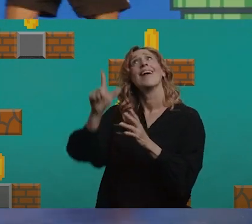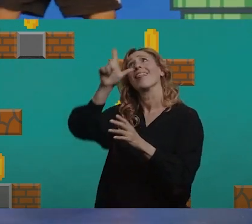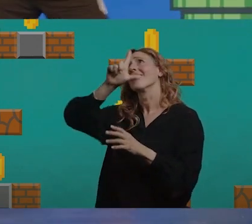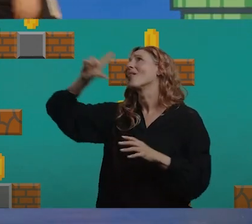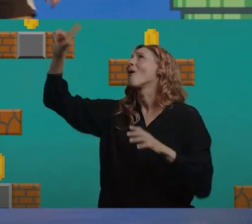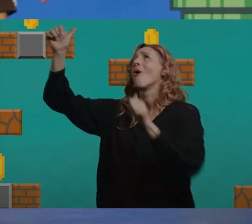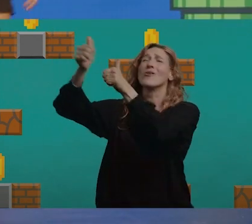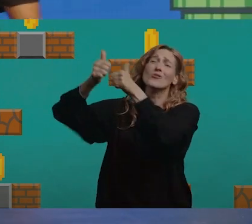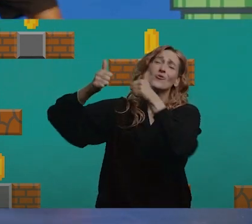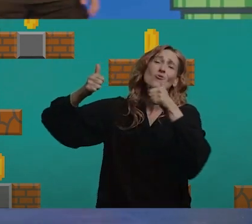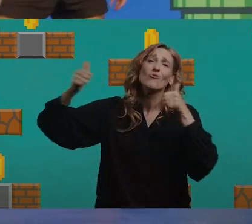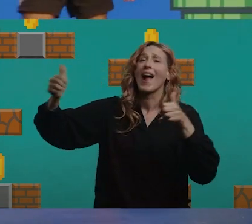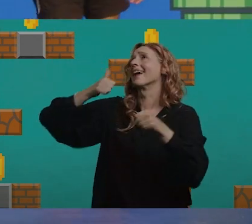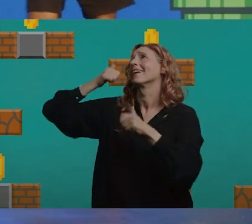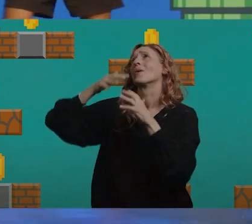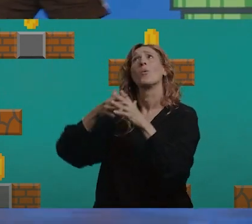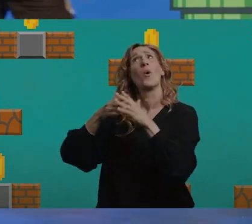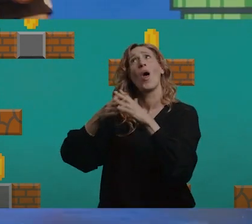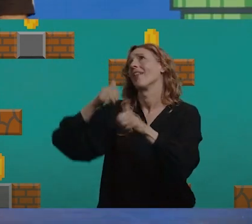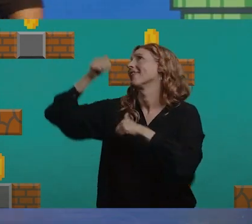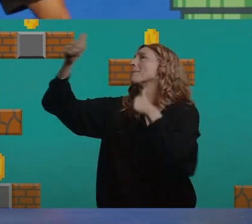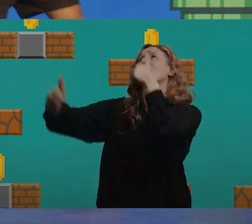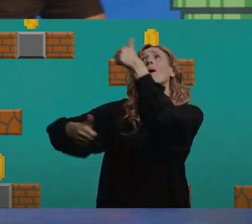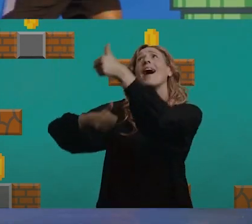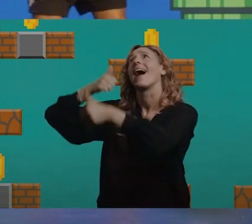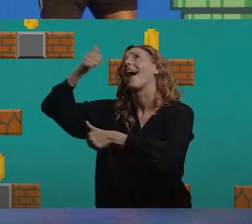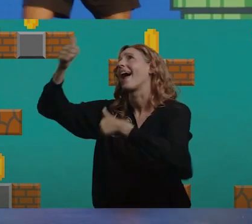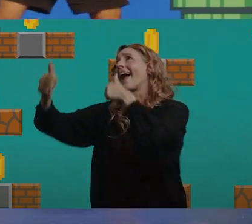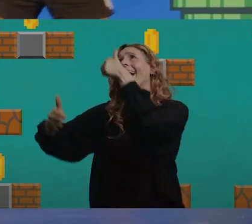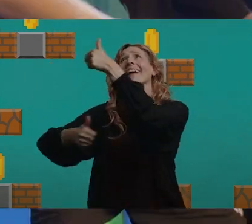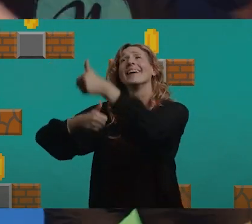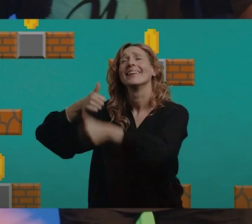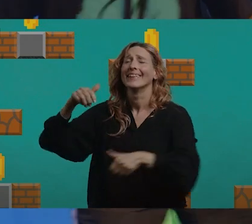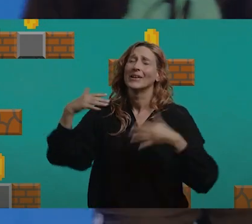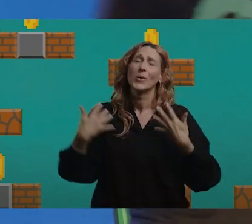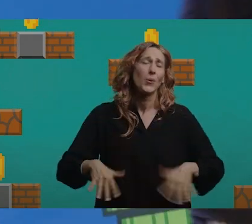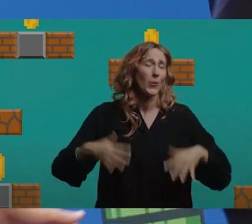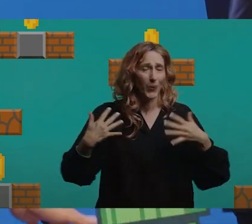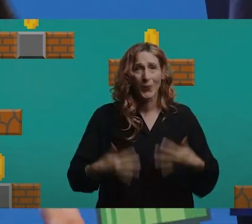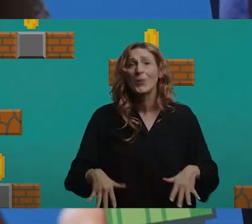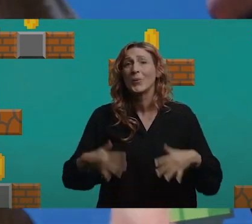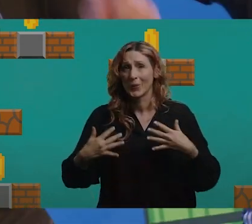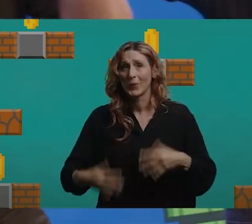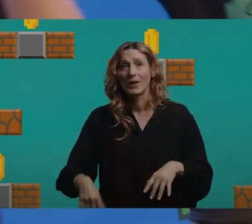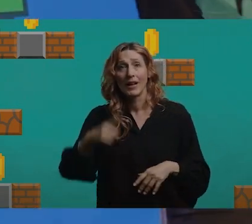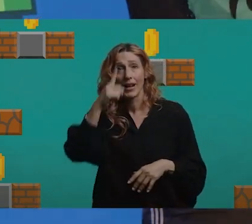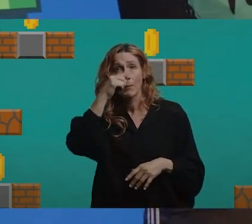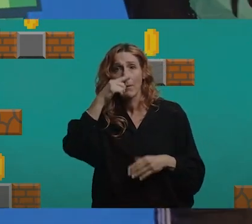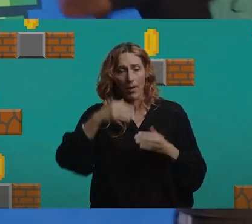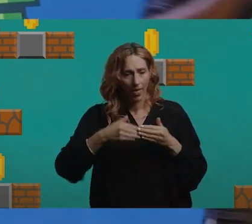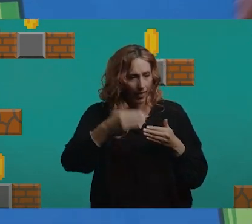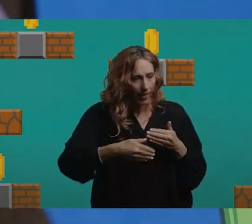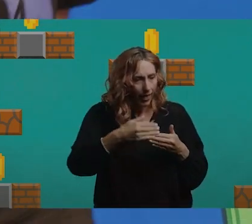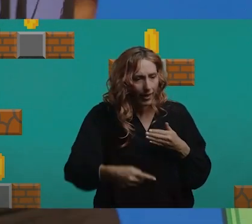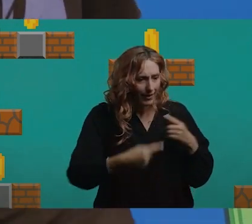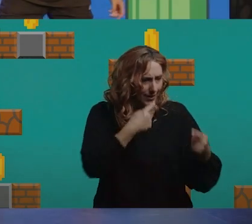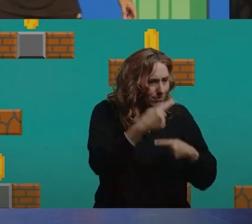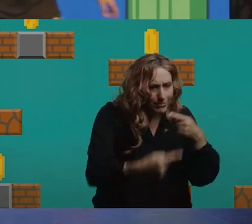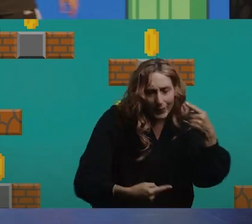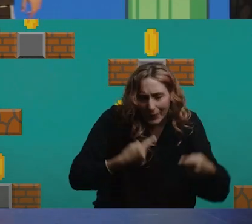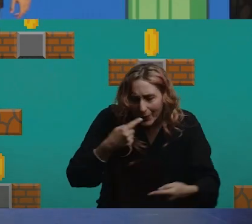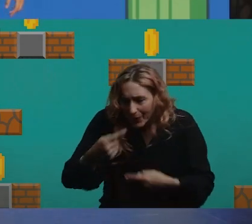is the Lord, he's most worthy of praise. No one can measure his greatness, no one can.